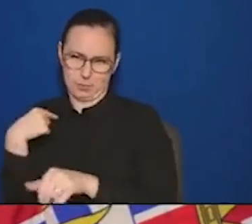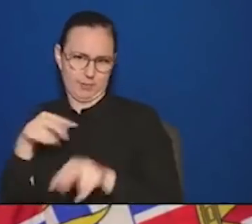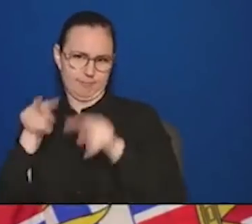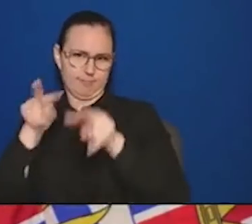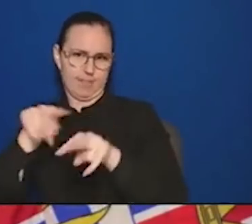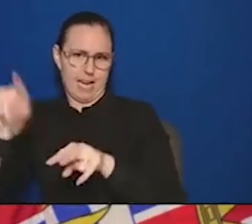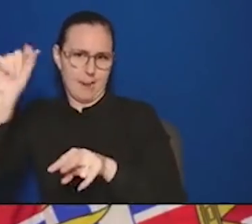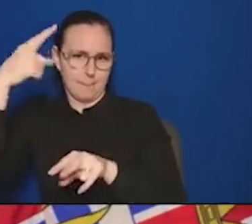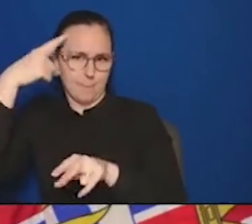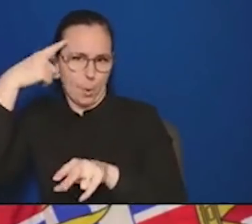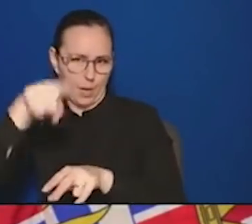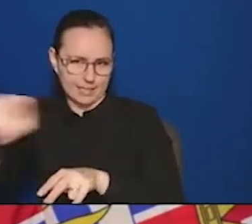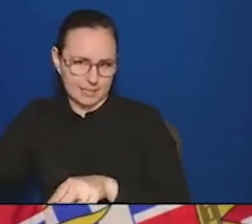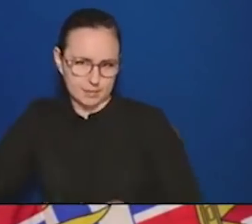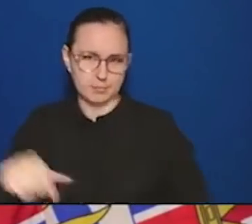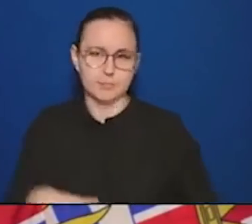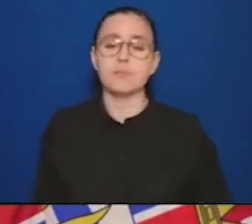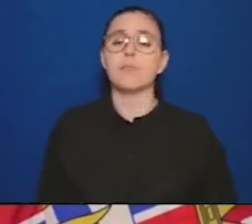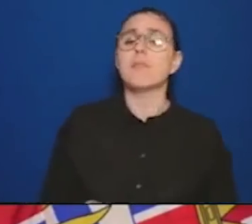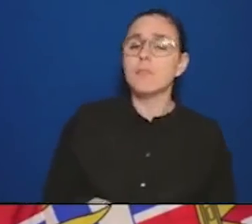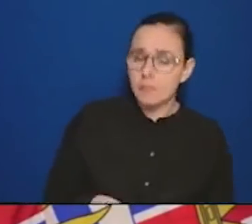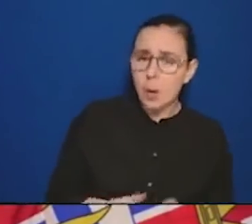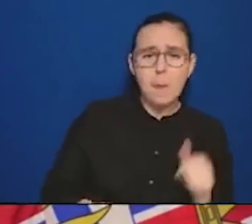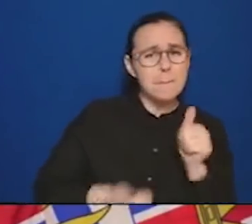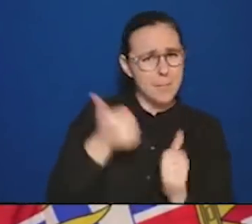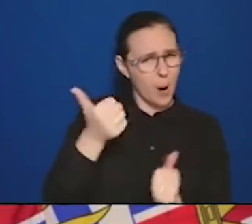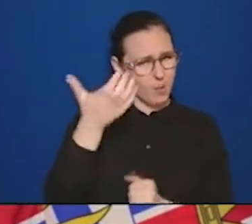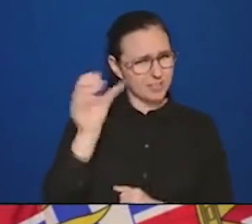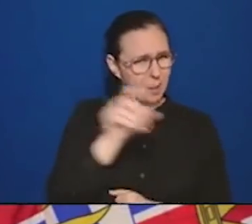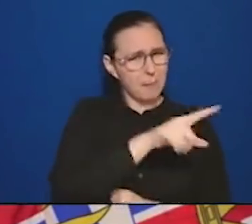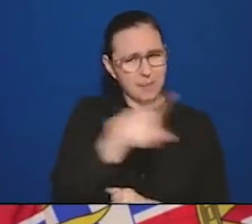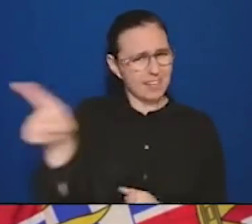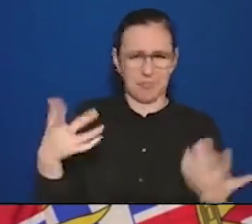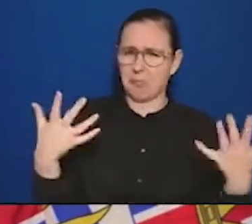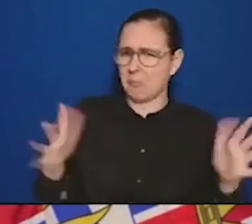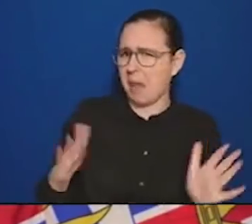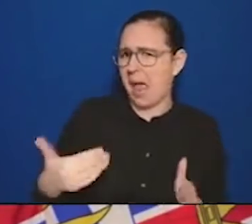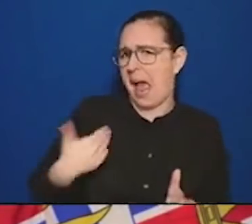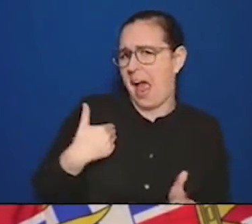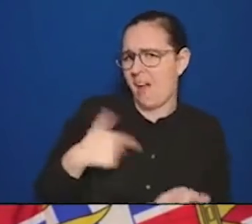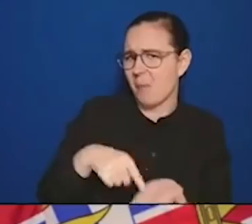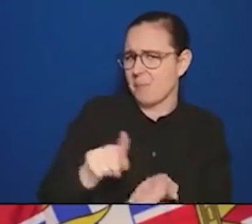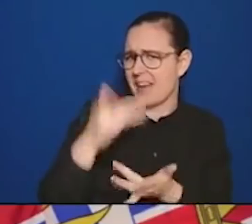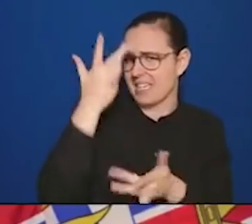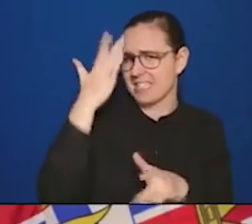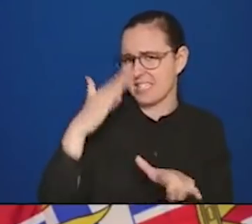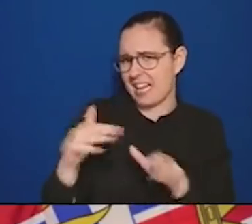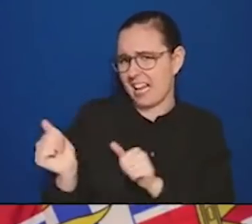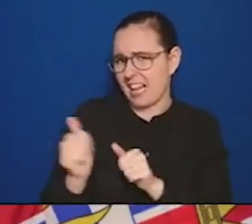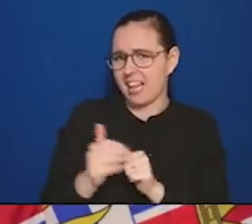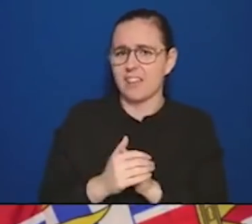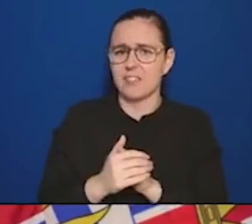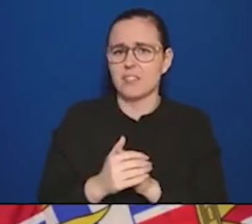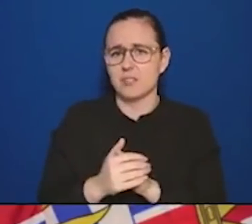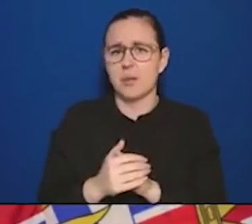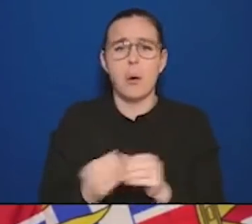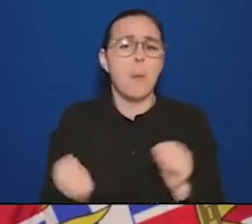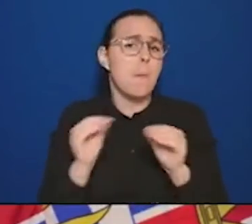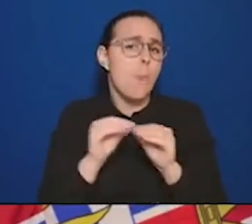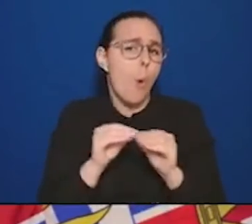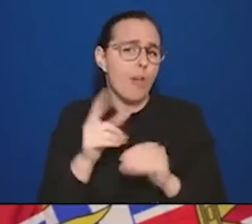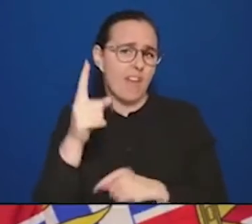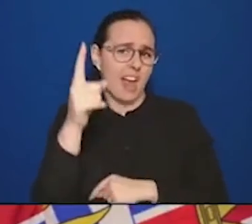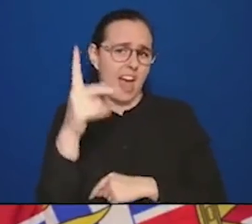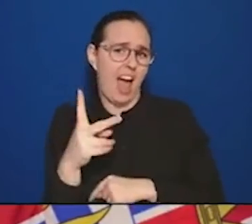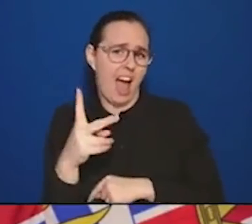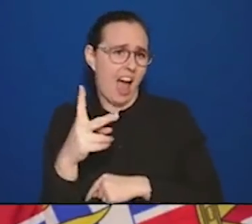employer already have paid sick leave provisions in their work. Actually more than half of the employer, but it is